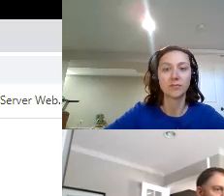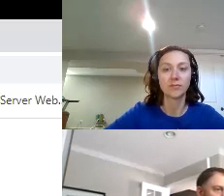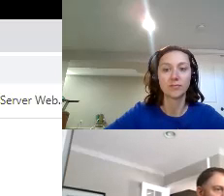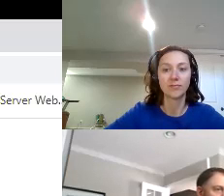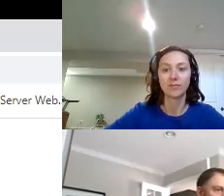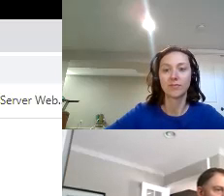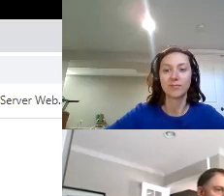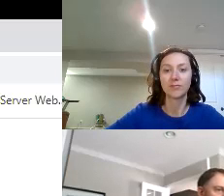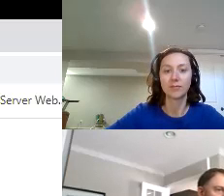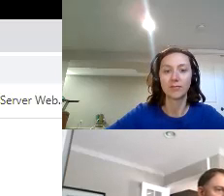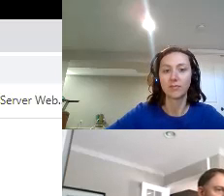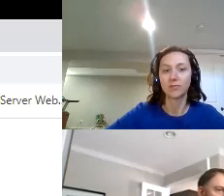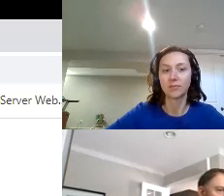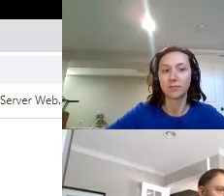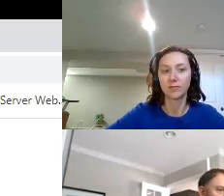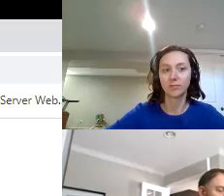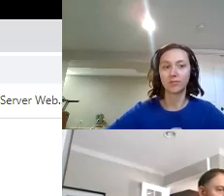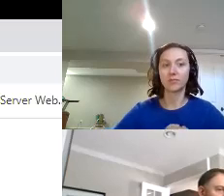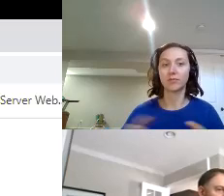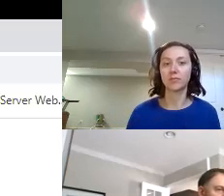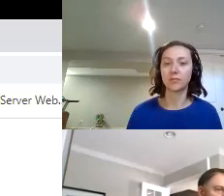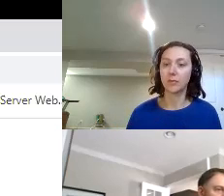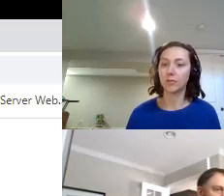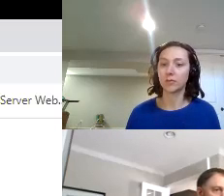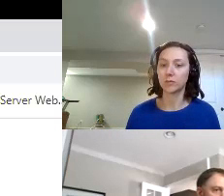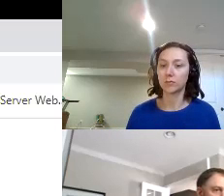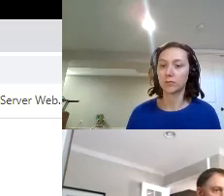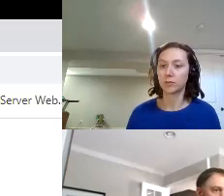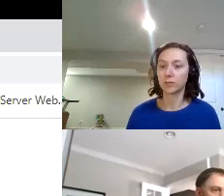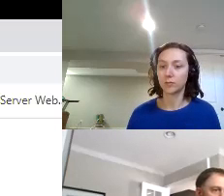different project or a different appearance for this project.